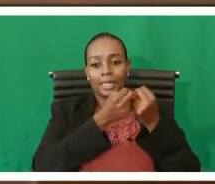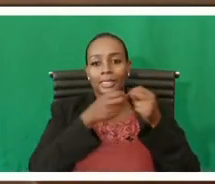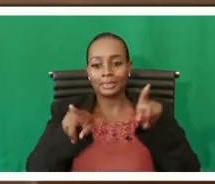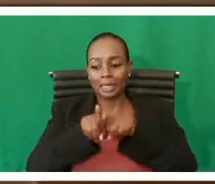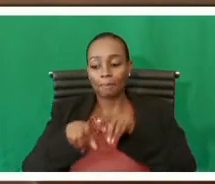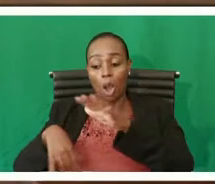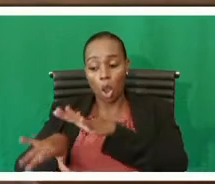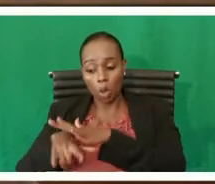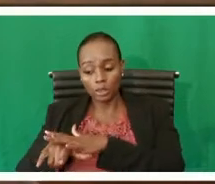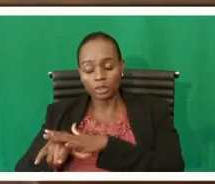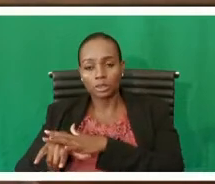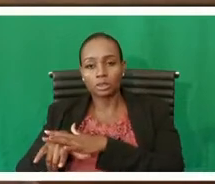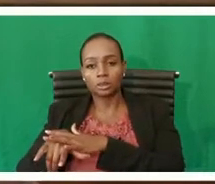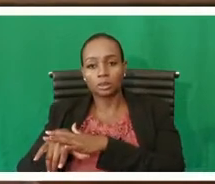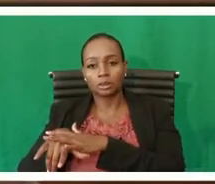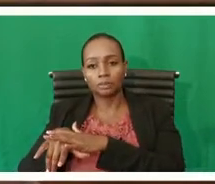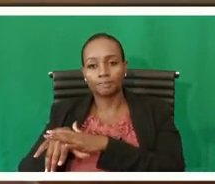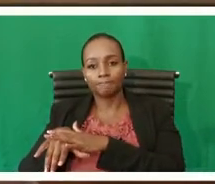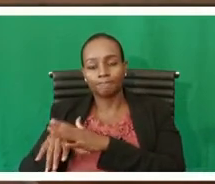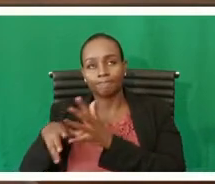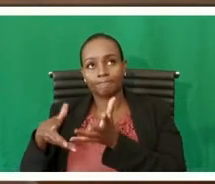locally and